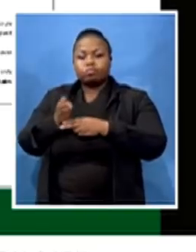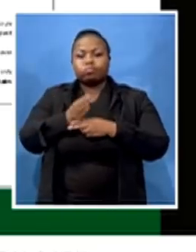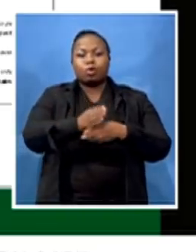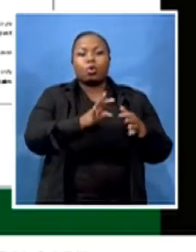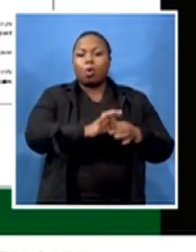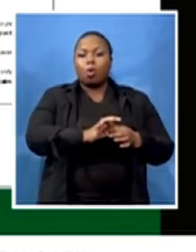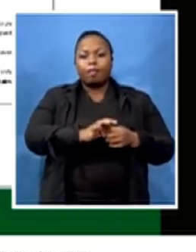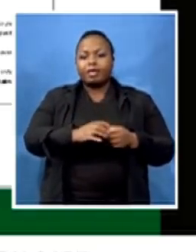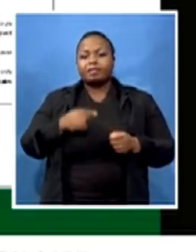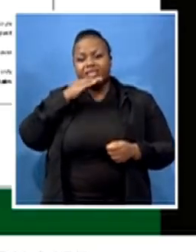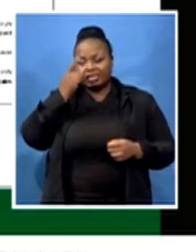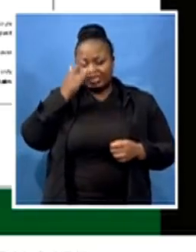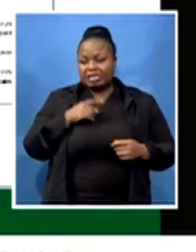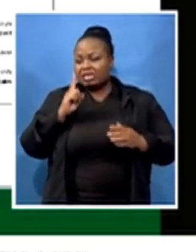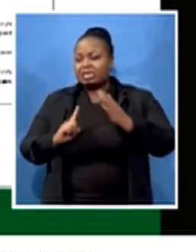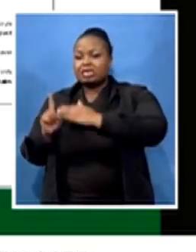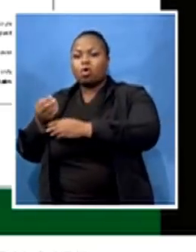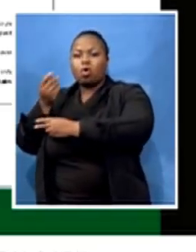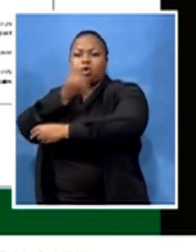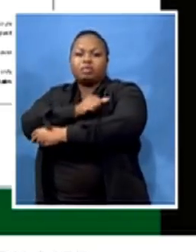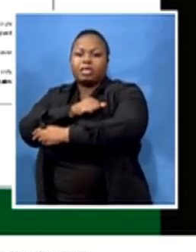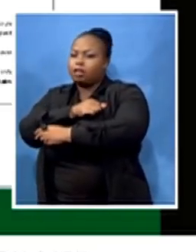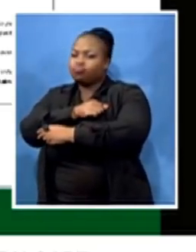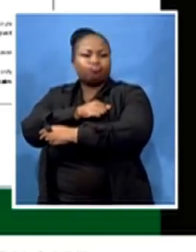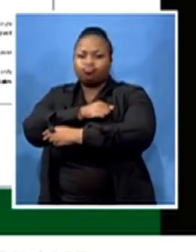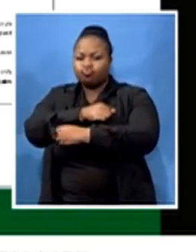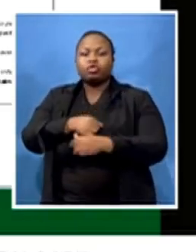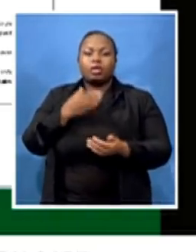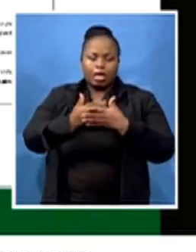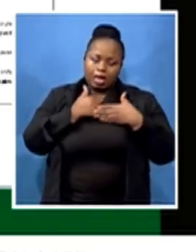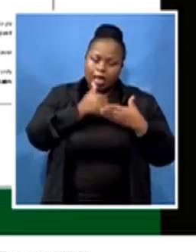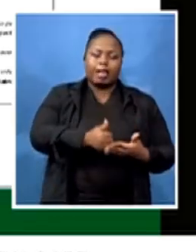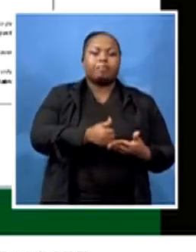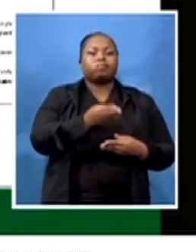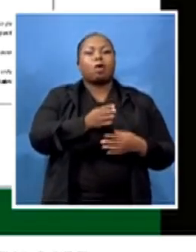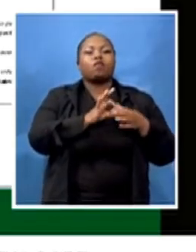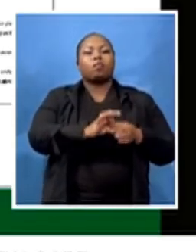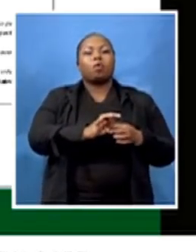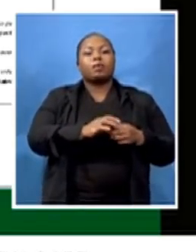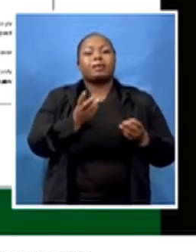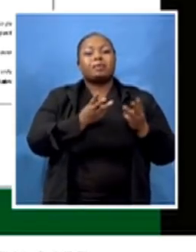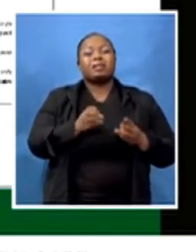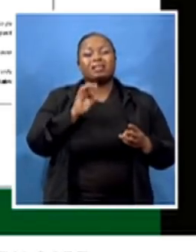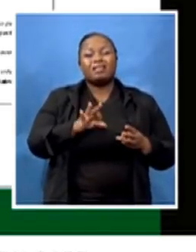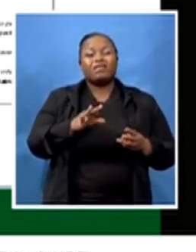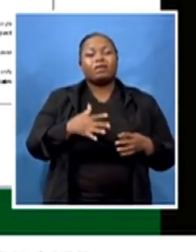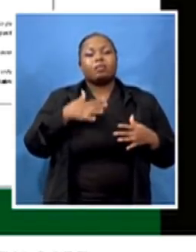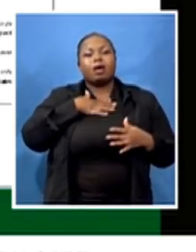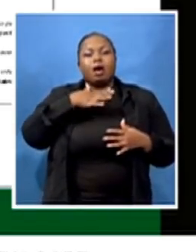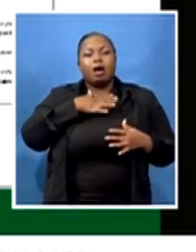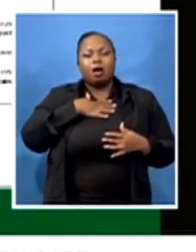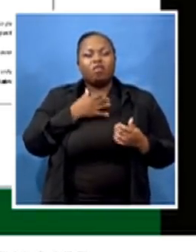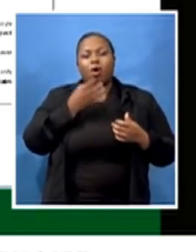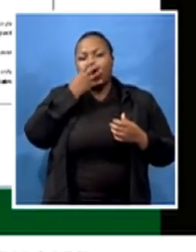from the community people who have to be in the hospital. Those are the ones that ultimately get referred. But what we do, we ensure